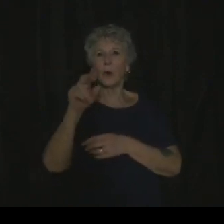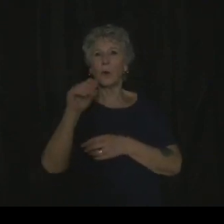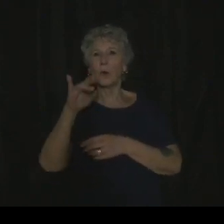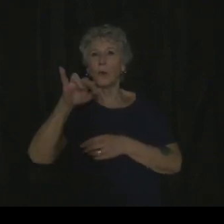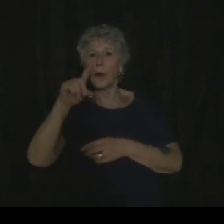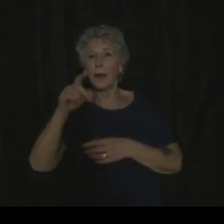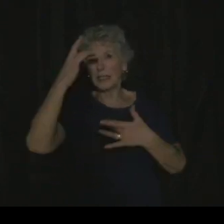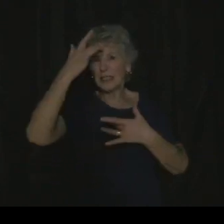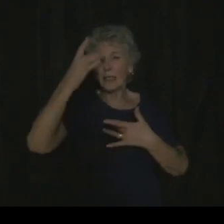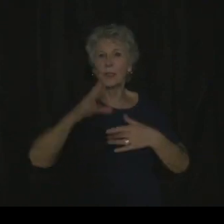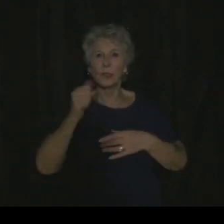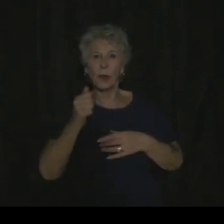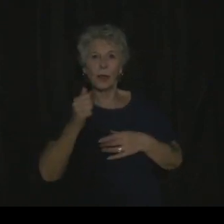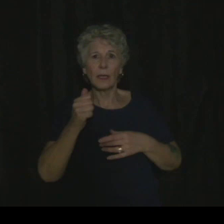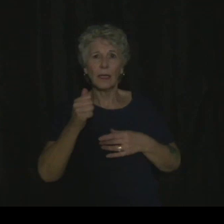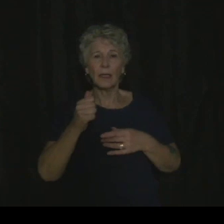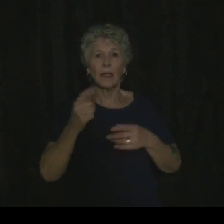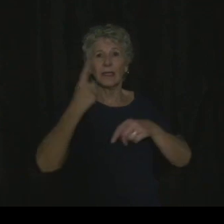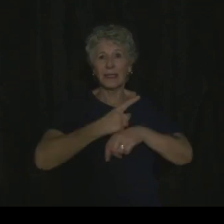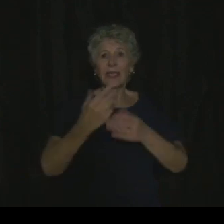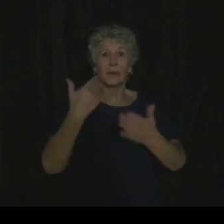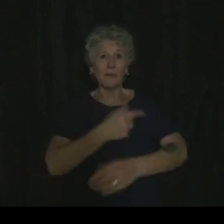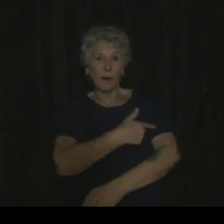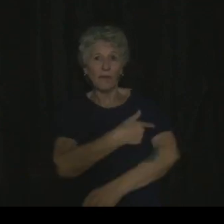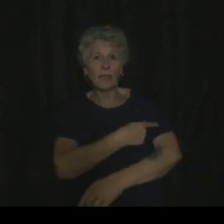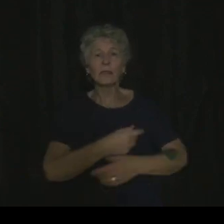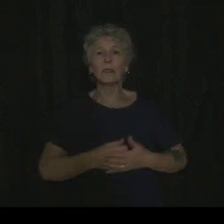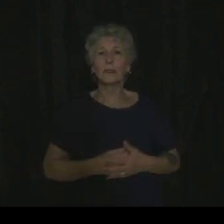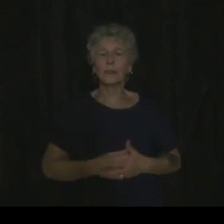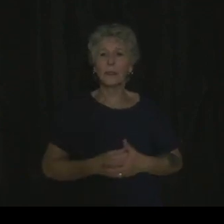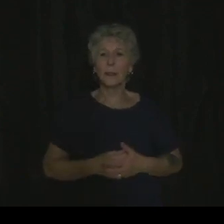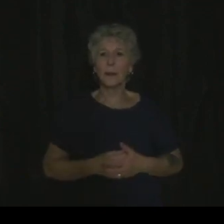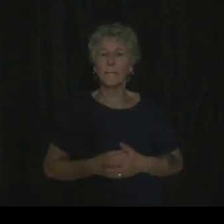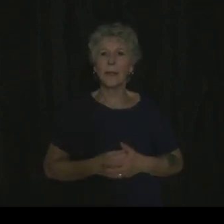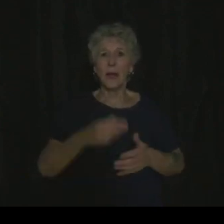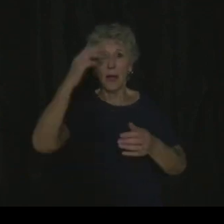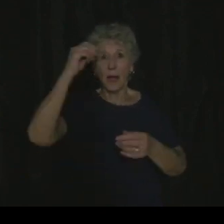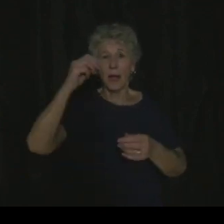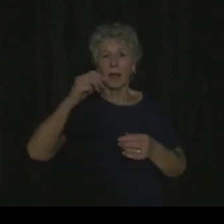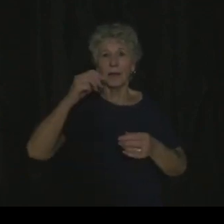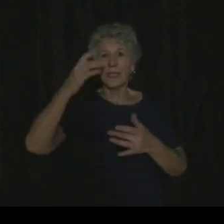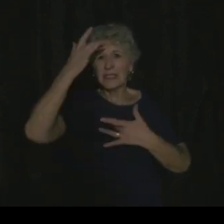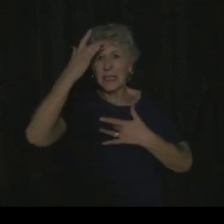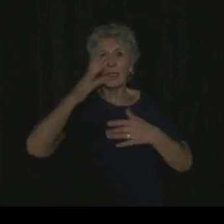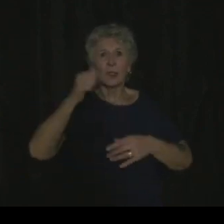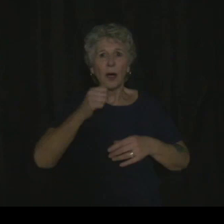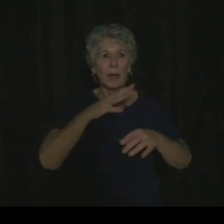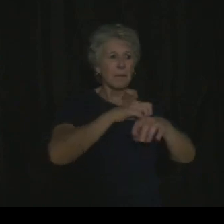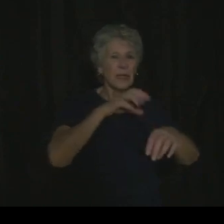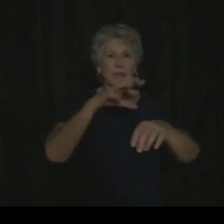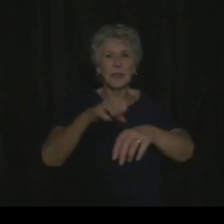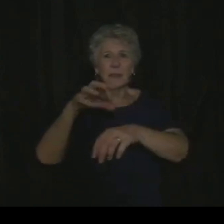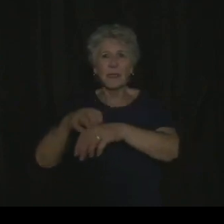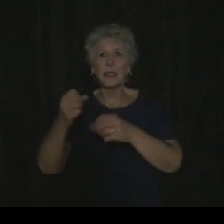and this was in the days before treatment and vaccinations, And the mad dog had bit many of the neighborhood dogs